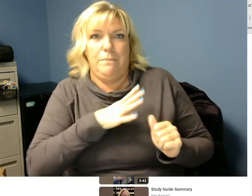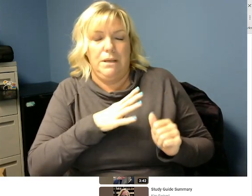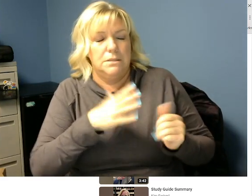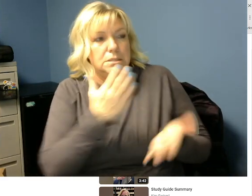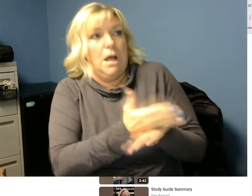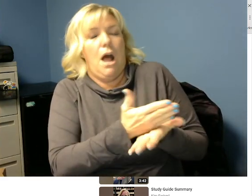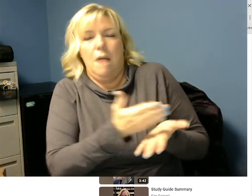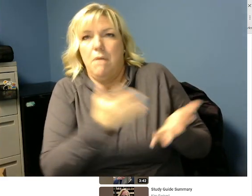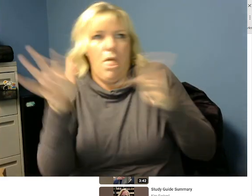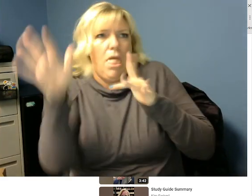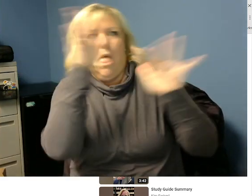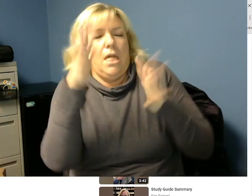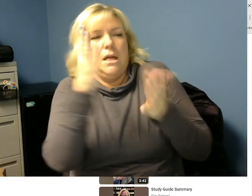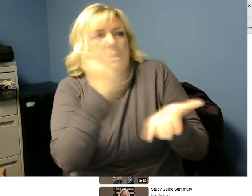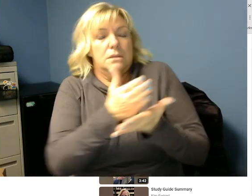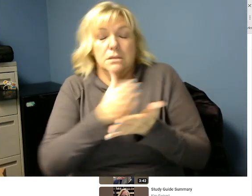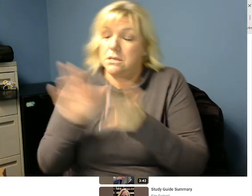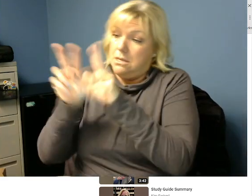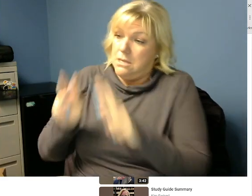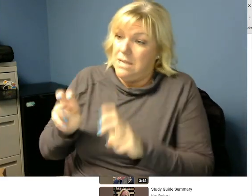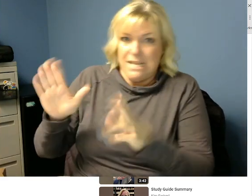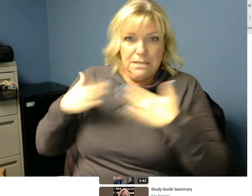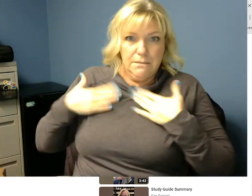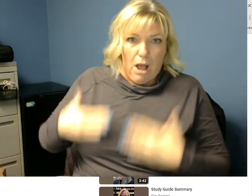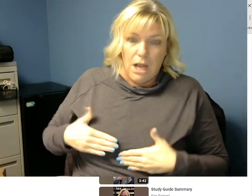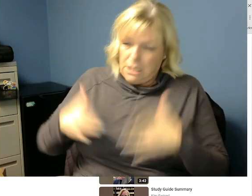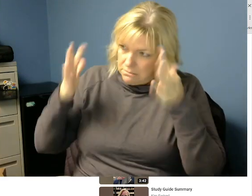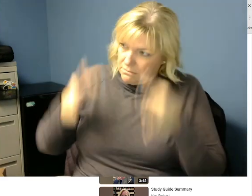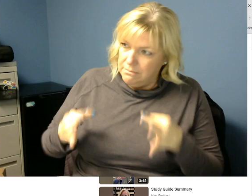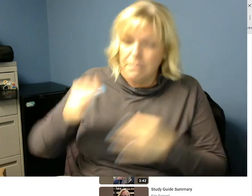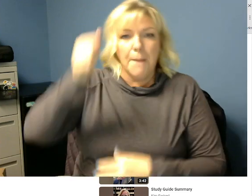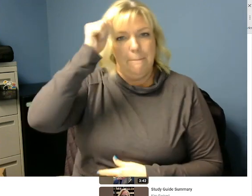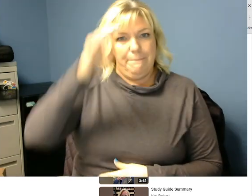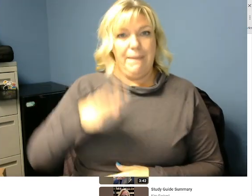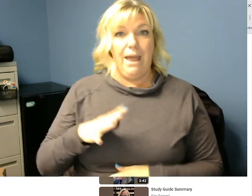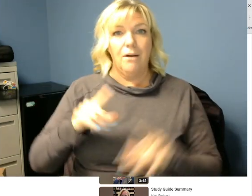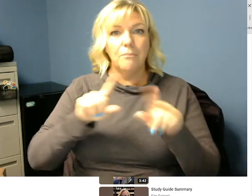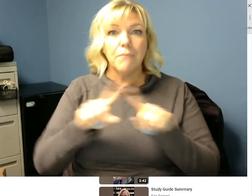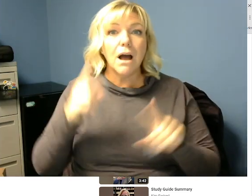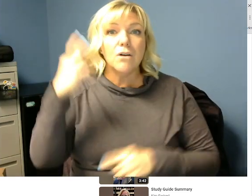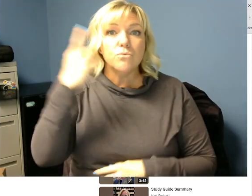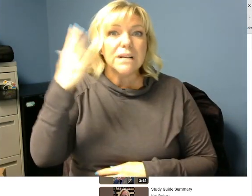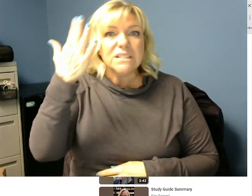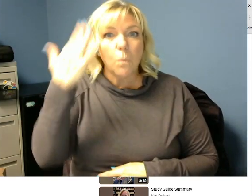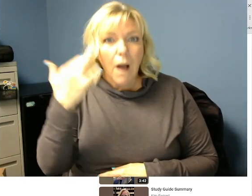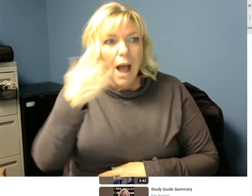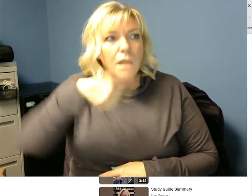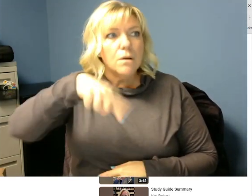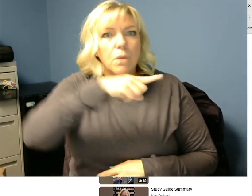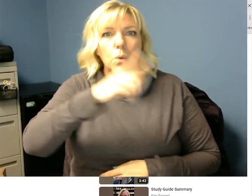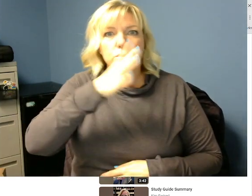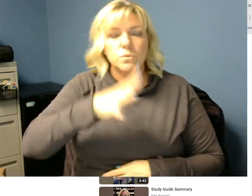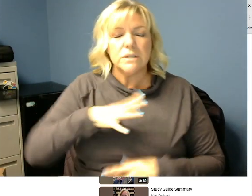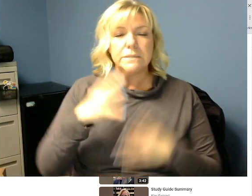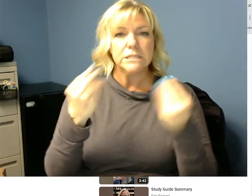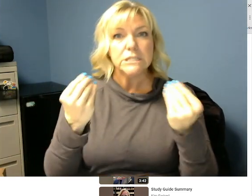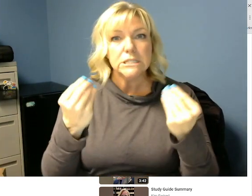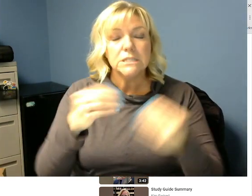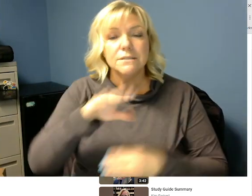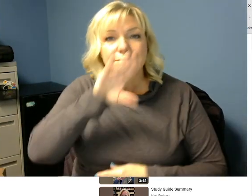right, that search of Hall's body happened again because the women were like, we're saying it's this.